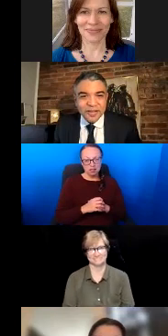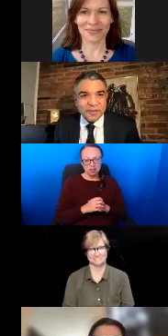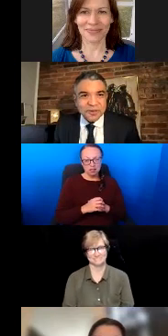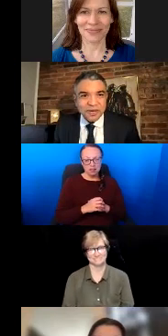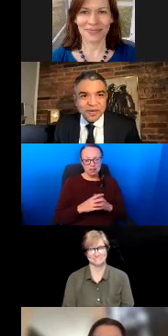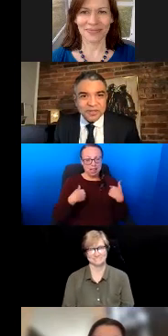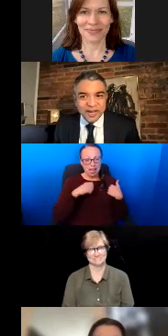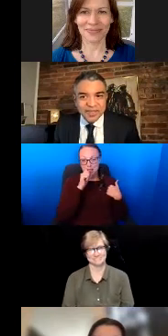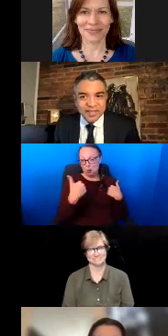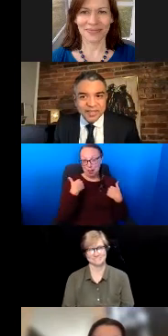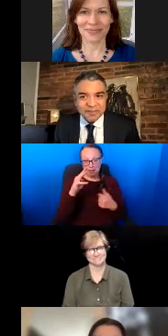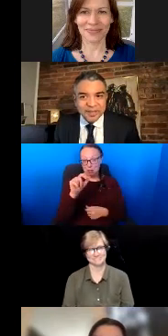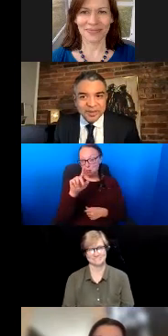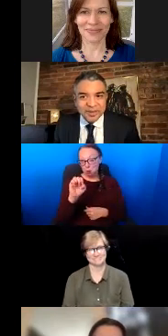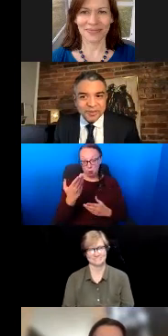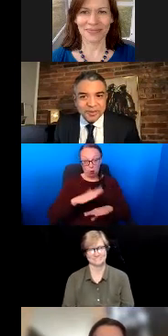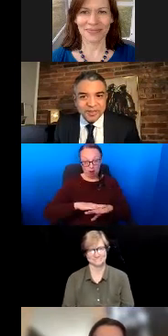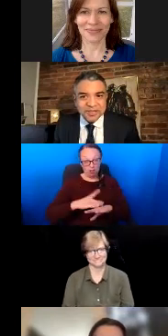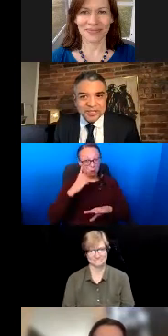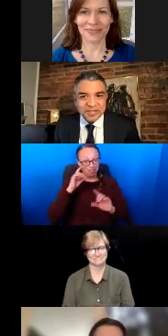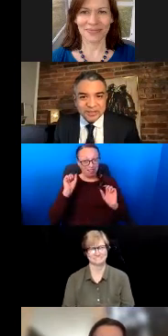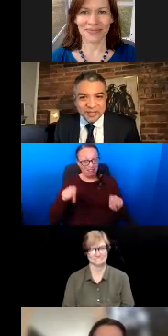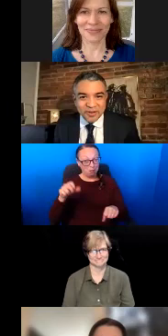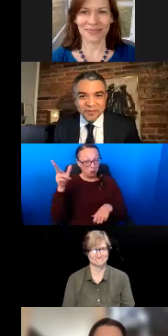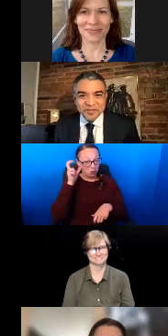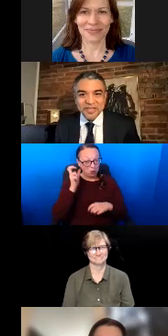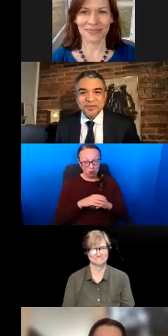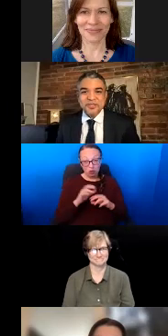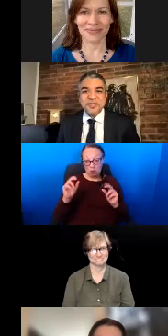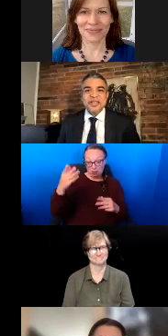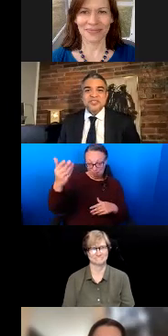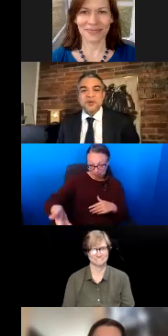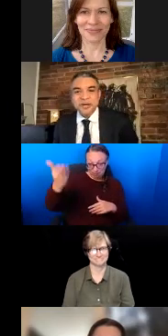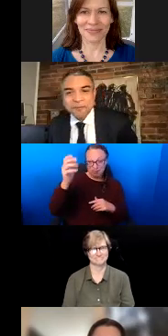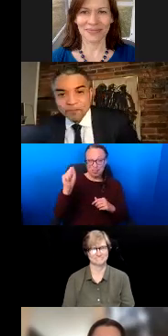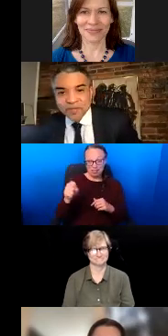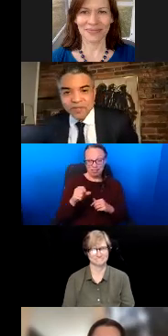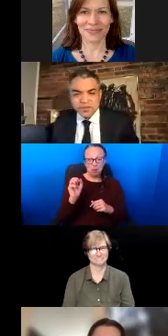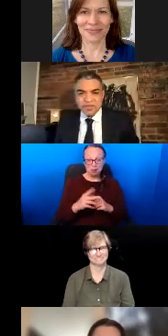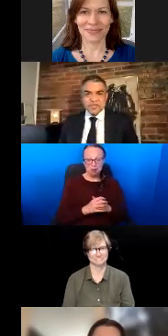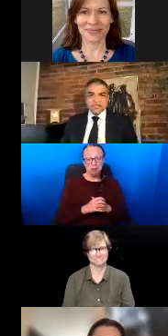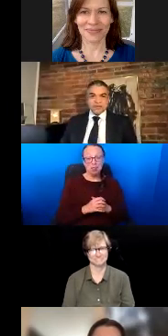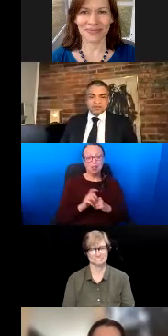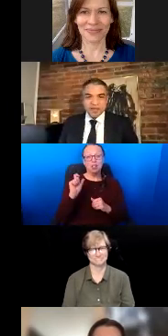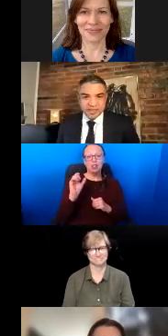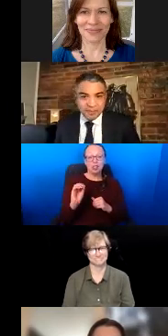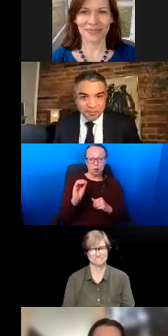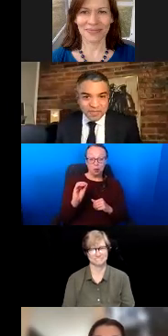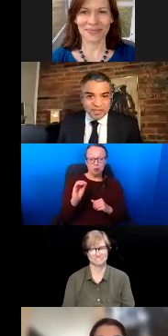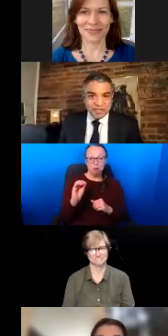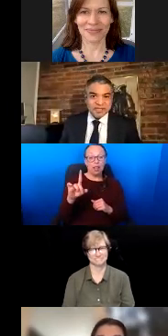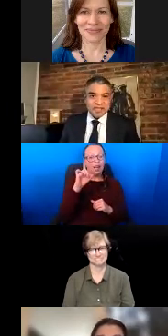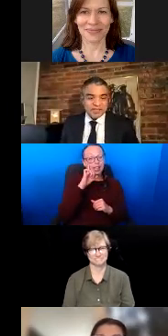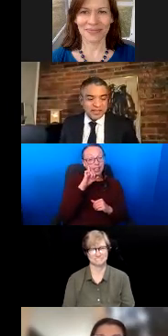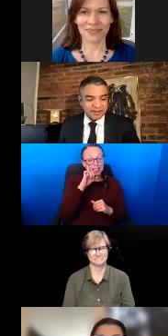I don't have my mute on, so I think I can be heard. Okay, thank you, Rachel. So, there's actually, I think,